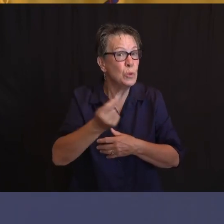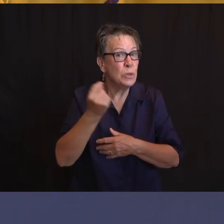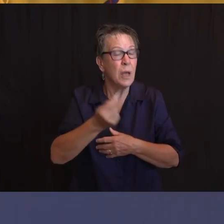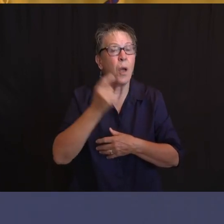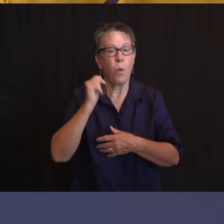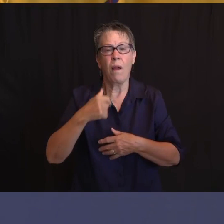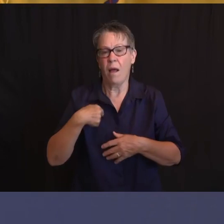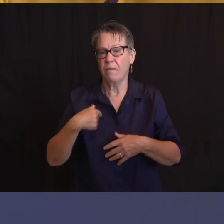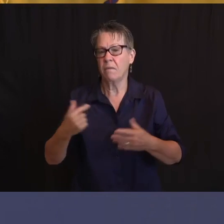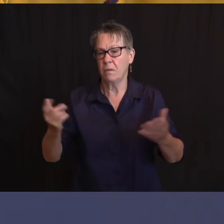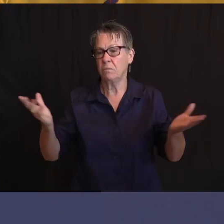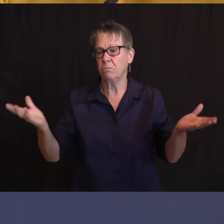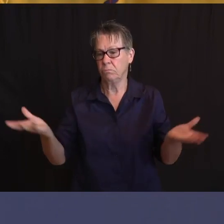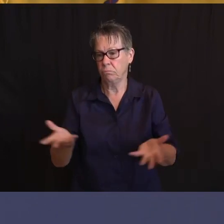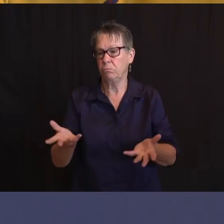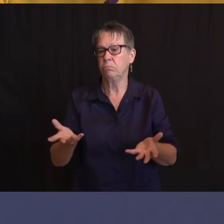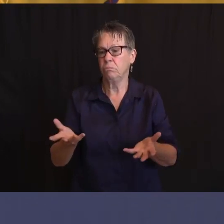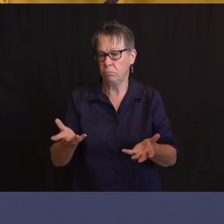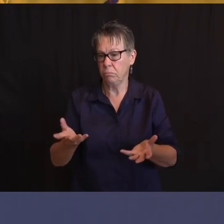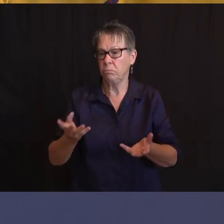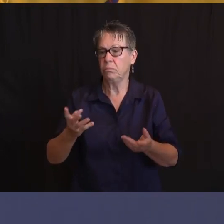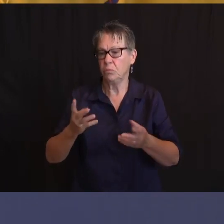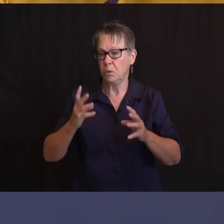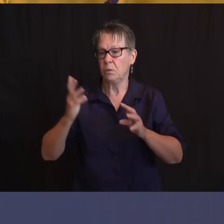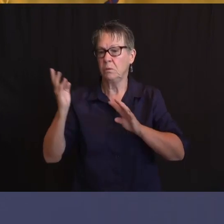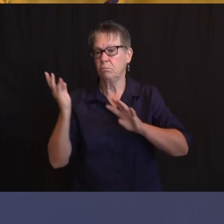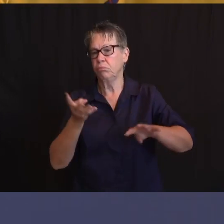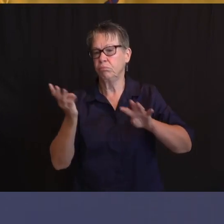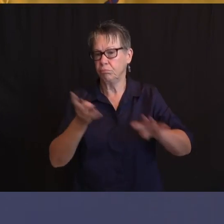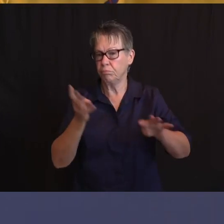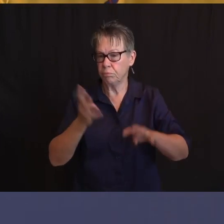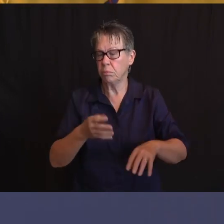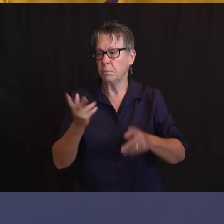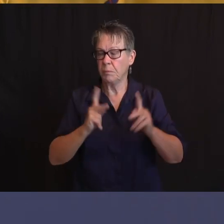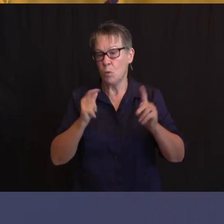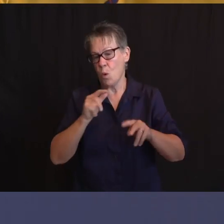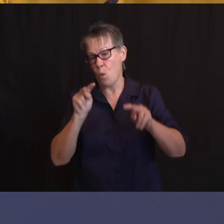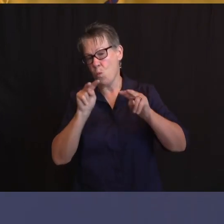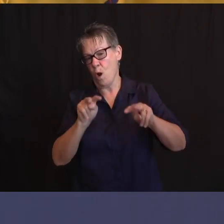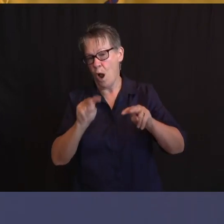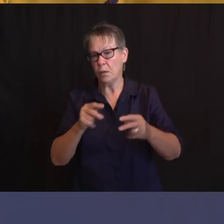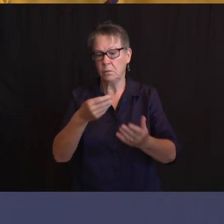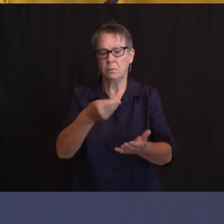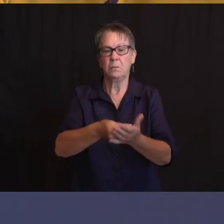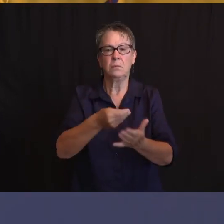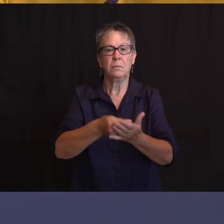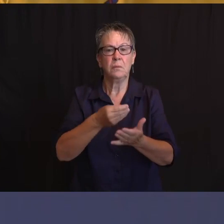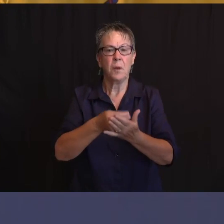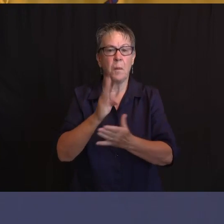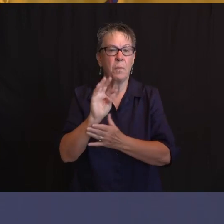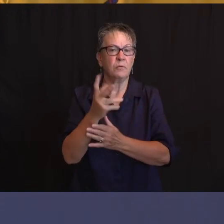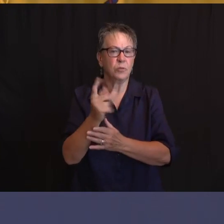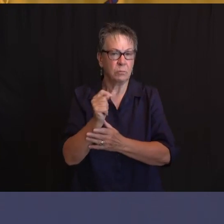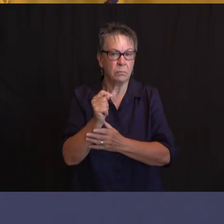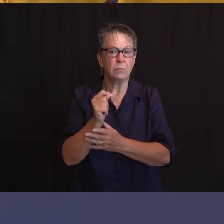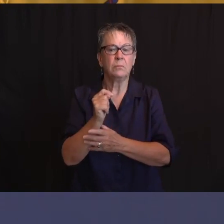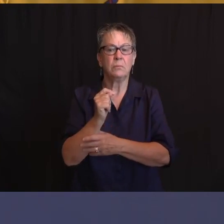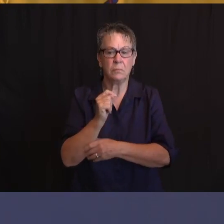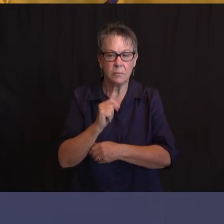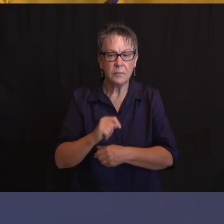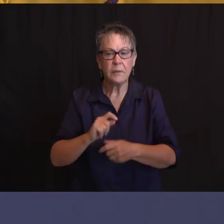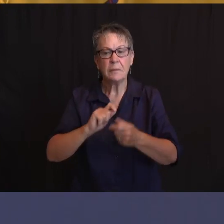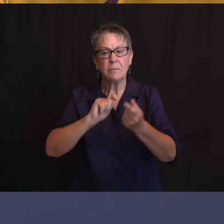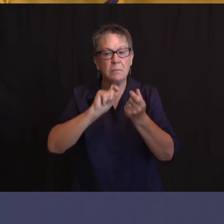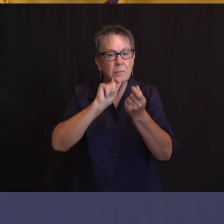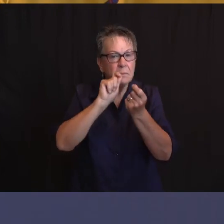people as possible. I won't speak to the specifics of it because we're polishing off the last pieces of it as we speak.